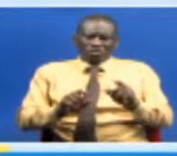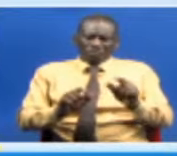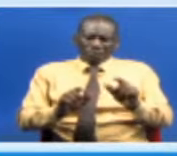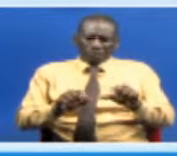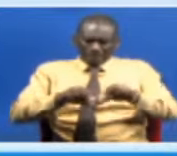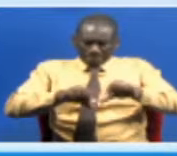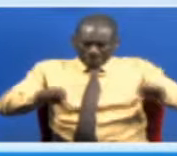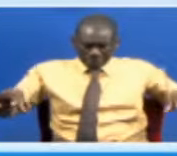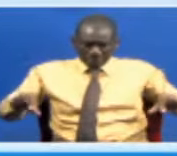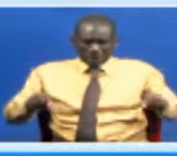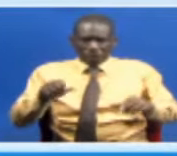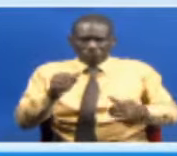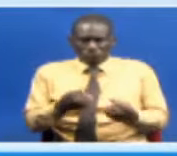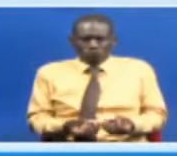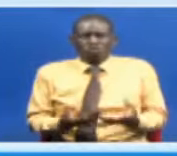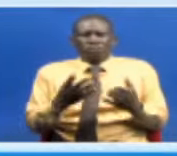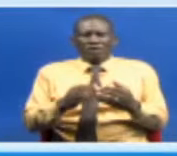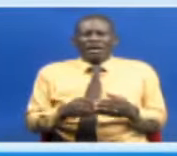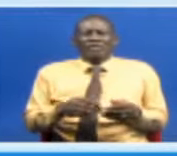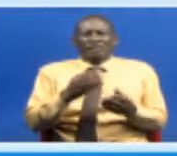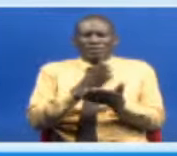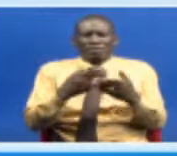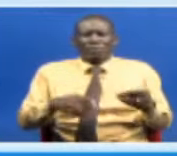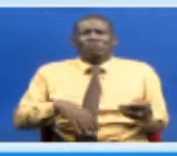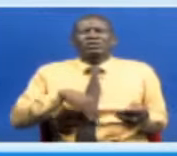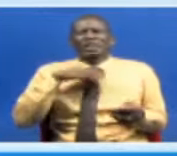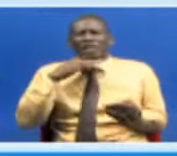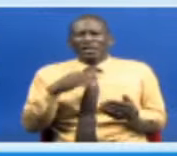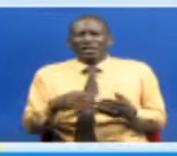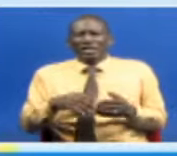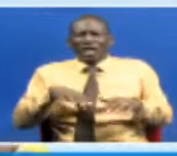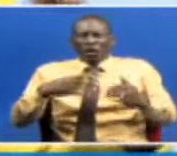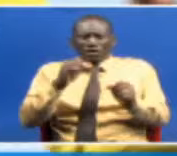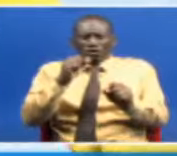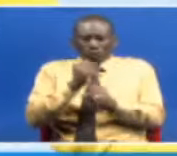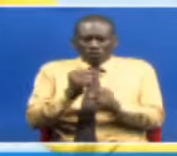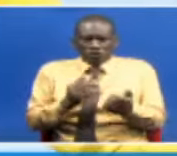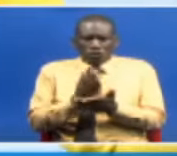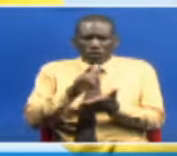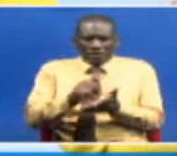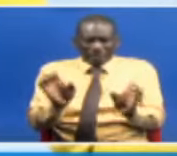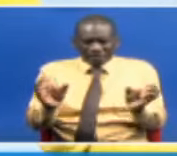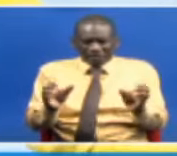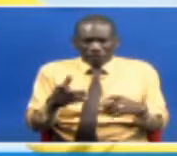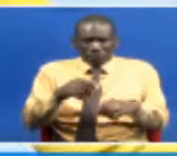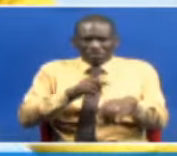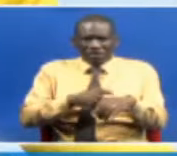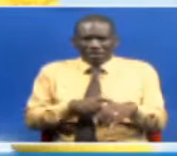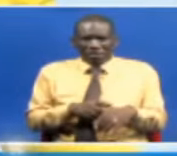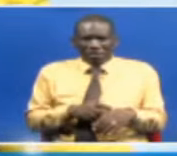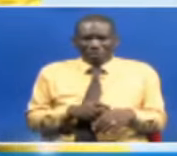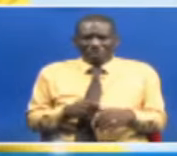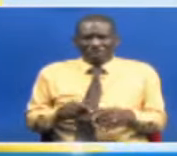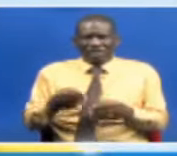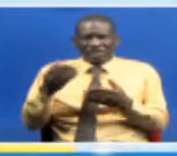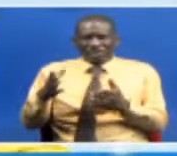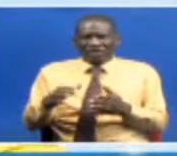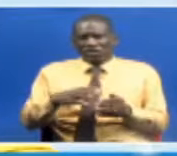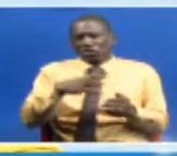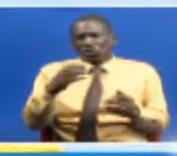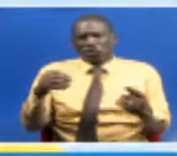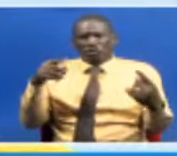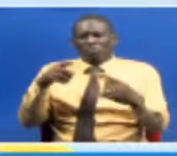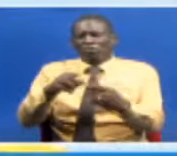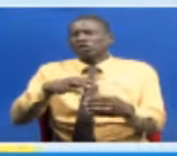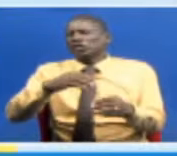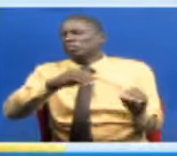killing a number of people. And how will you ensure that this gas, from the time it's leaving, whatever it is it's leaving, to the point it's getting